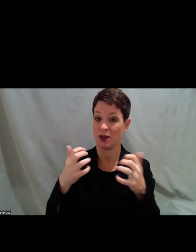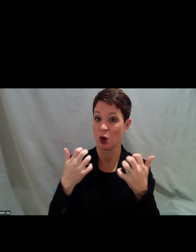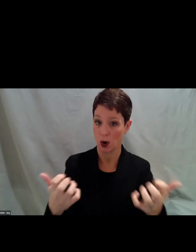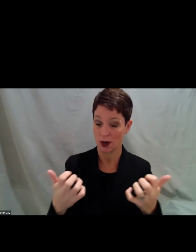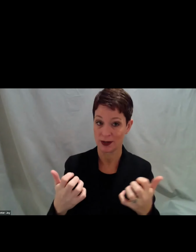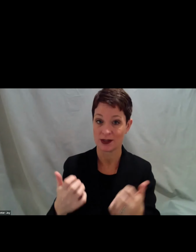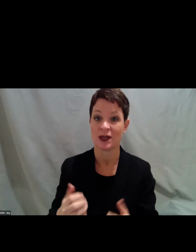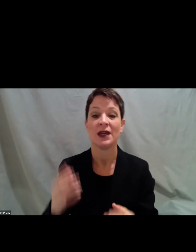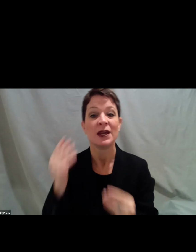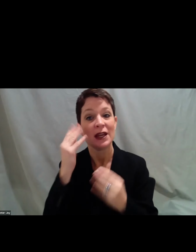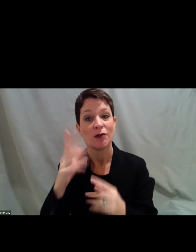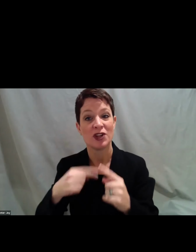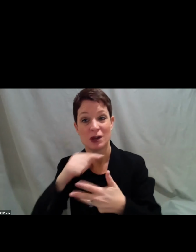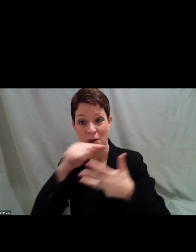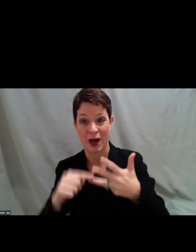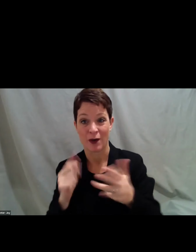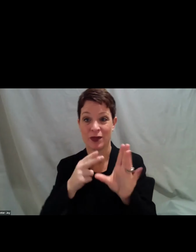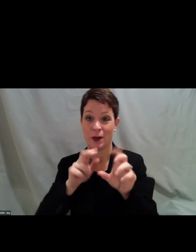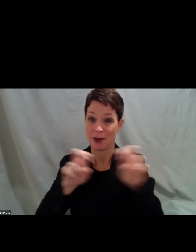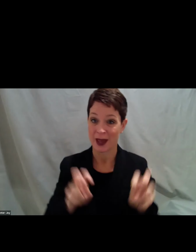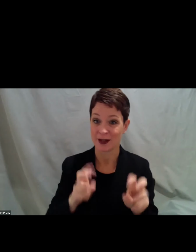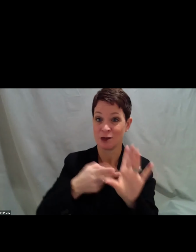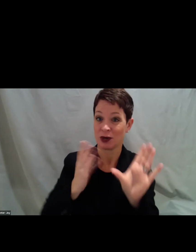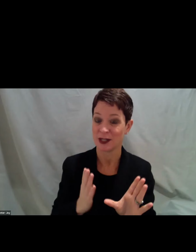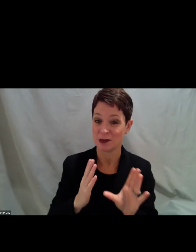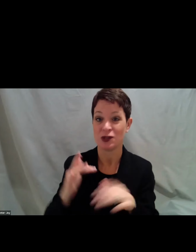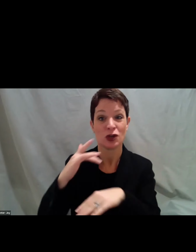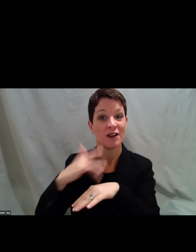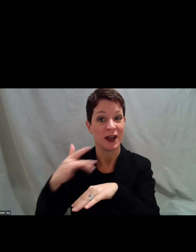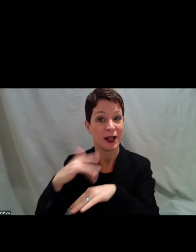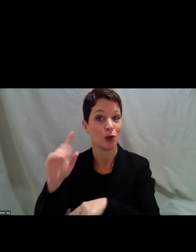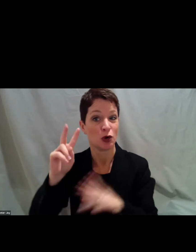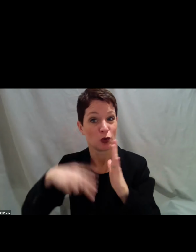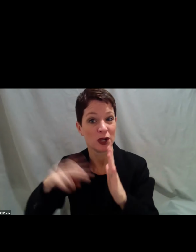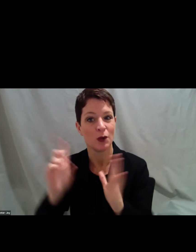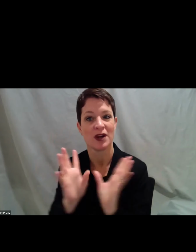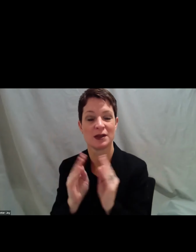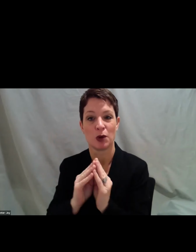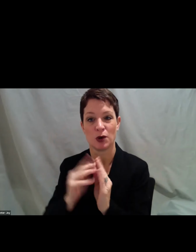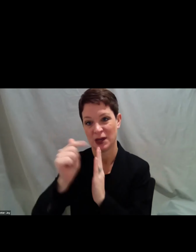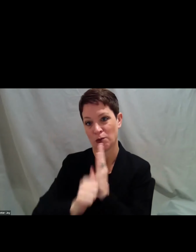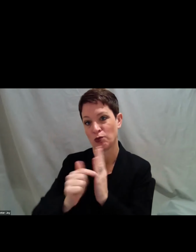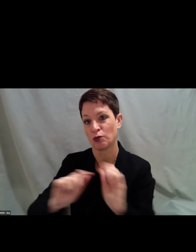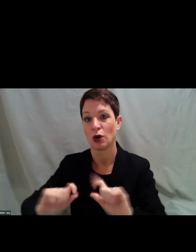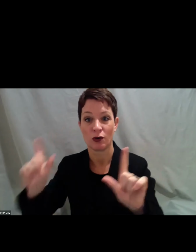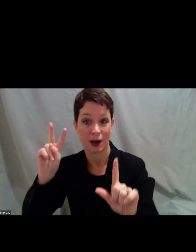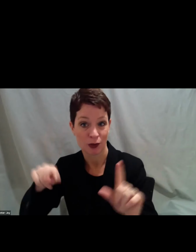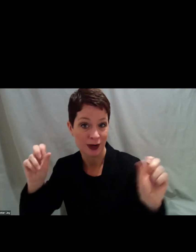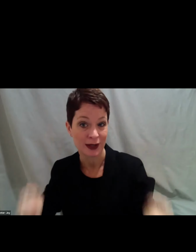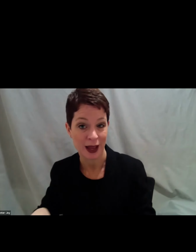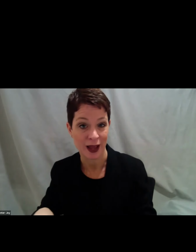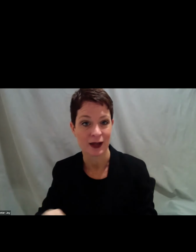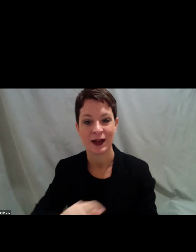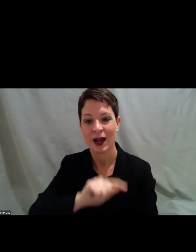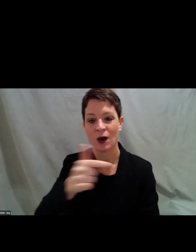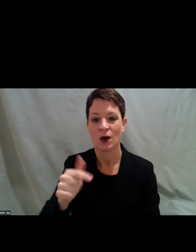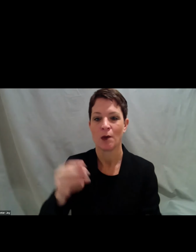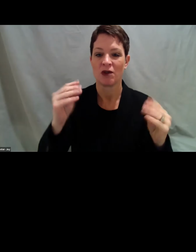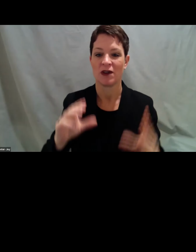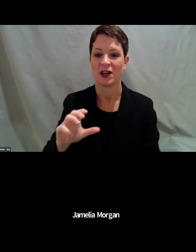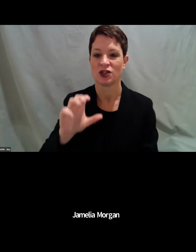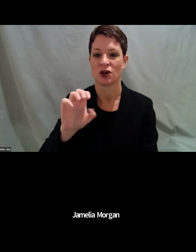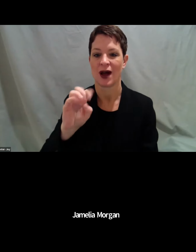information about the panelists, the participants, is available in our symposium program. I'll now give the floor to Professor Eyer.